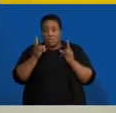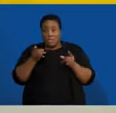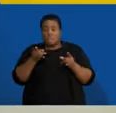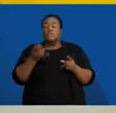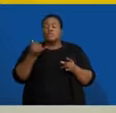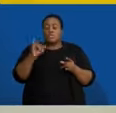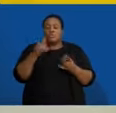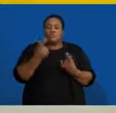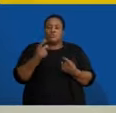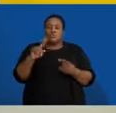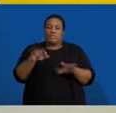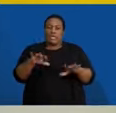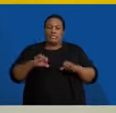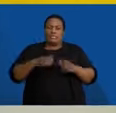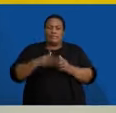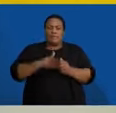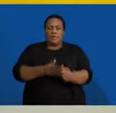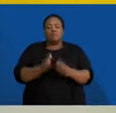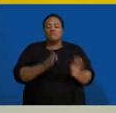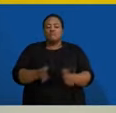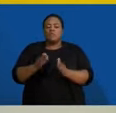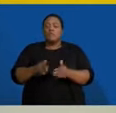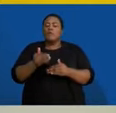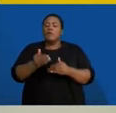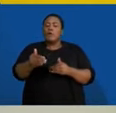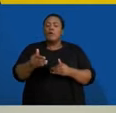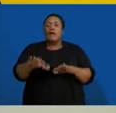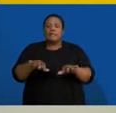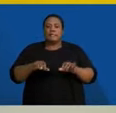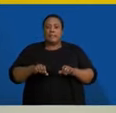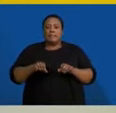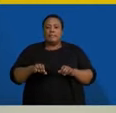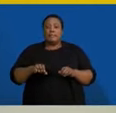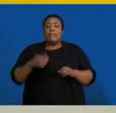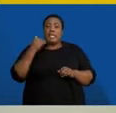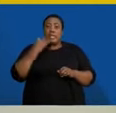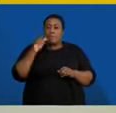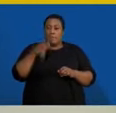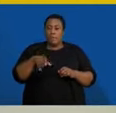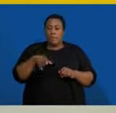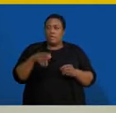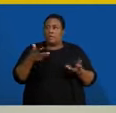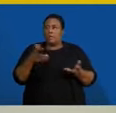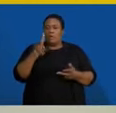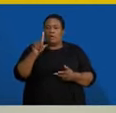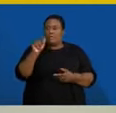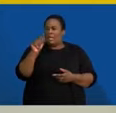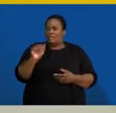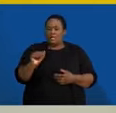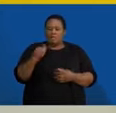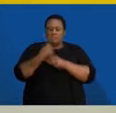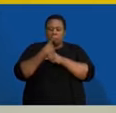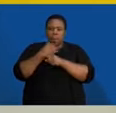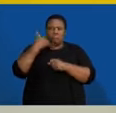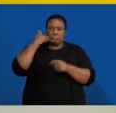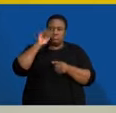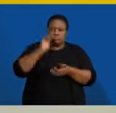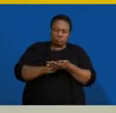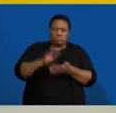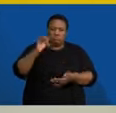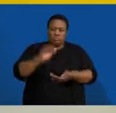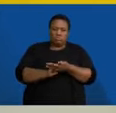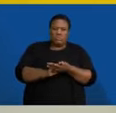exam guide in preps for your upcoming exams. If you're someone who's constantly running out of data, then this next competition is definitely